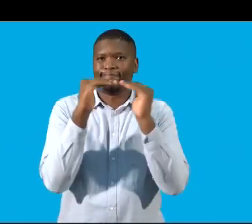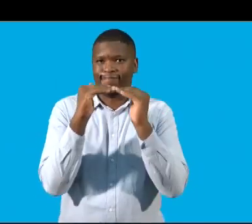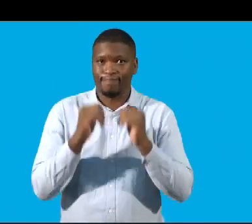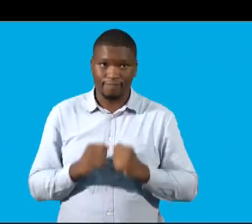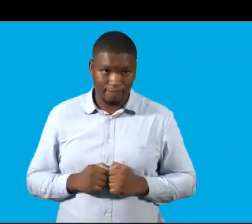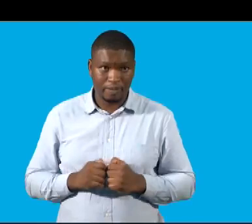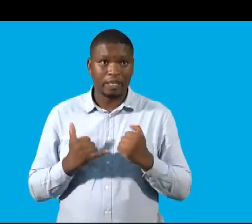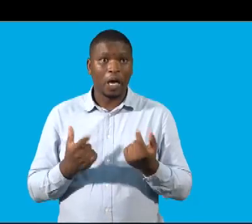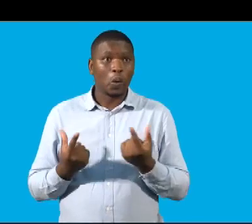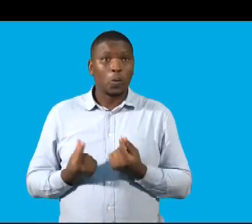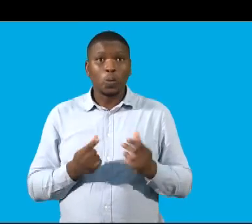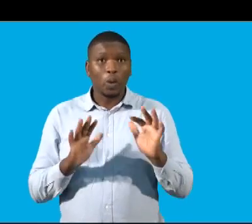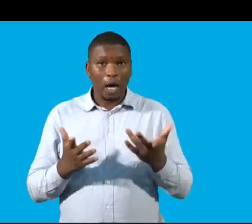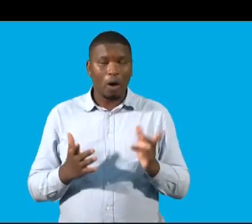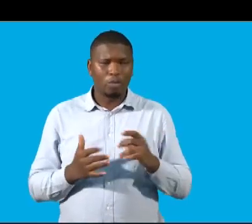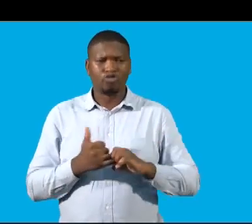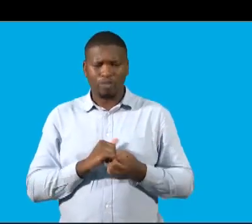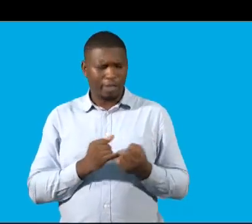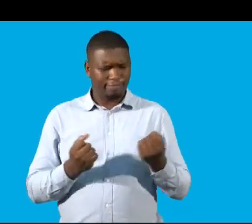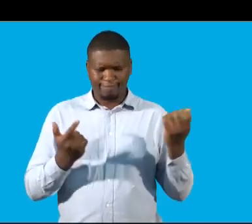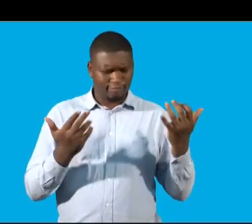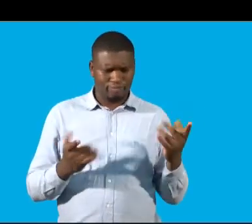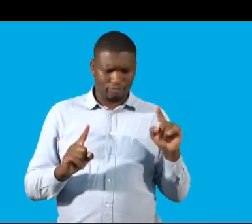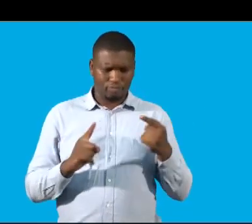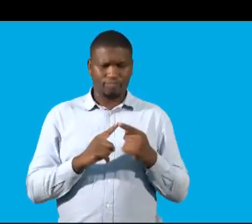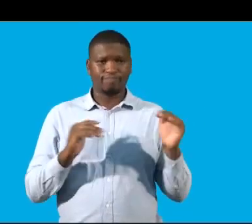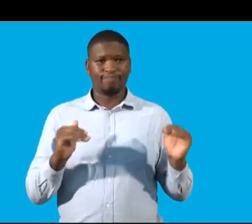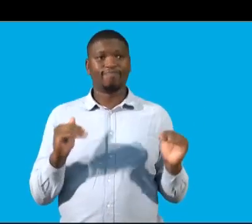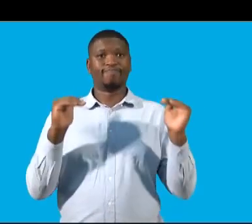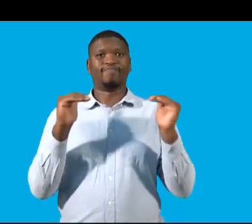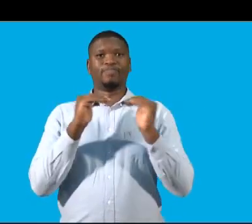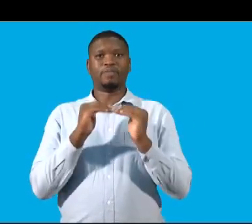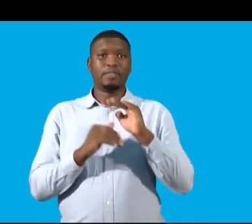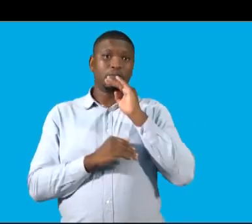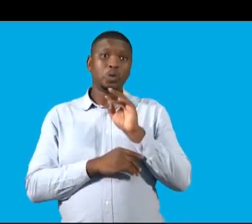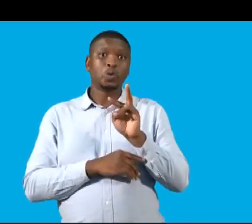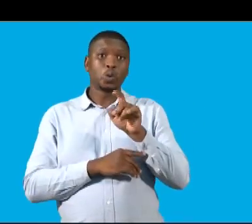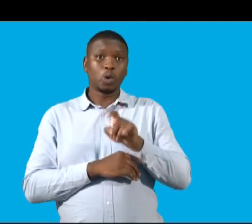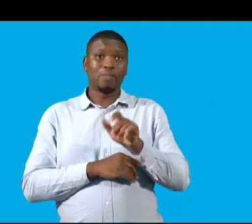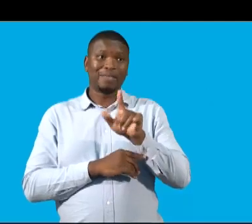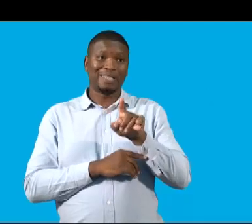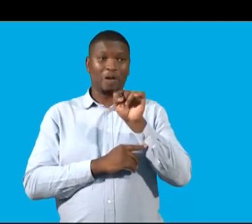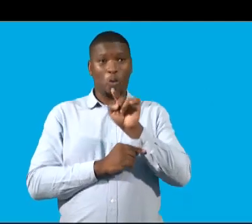what are we going to do with these amounts? We are going to equate them. So that means that